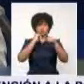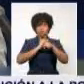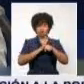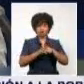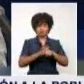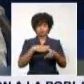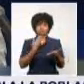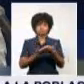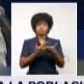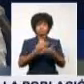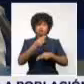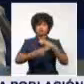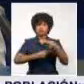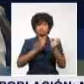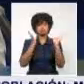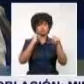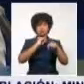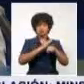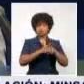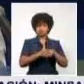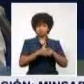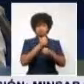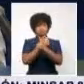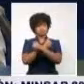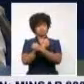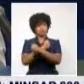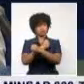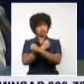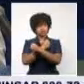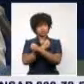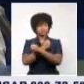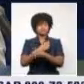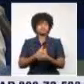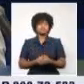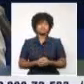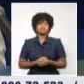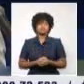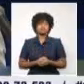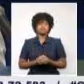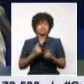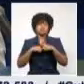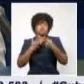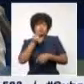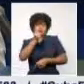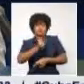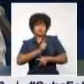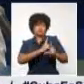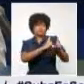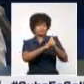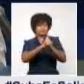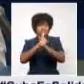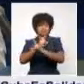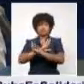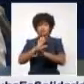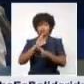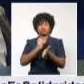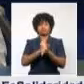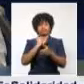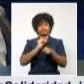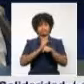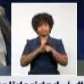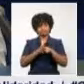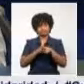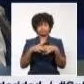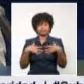times they may surpass 50, 60, or 70 people. And for us, this is very important because the